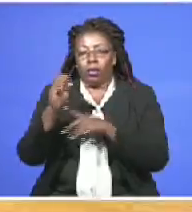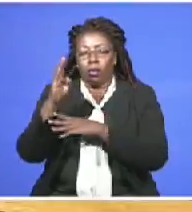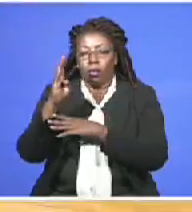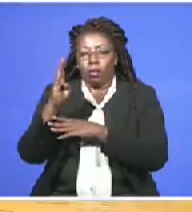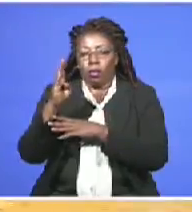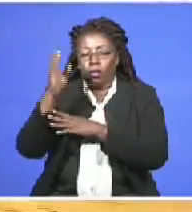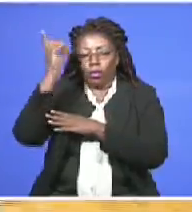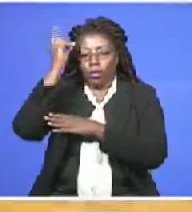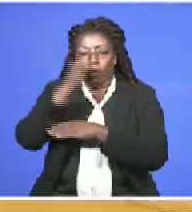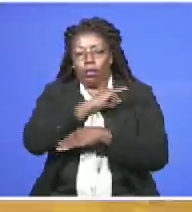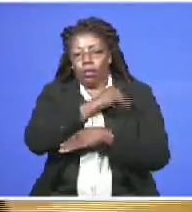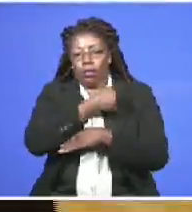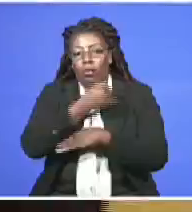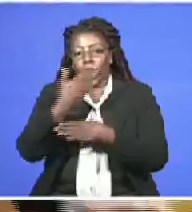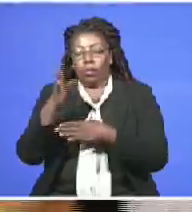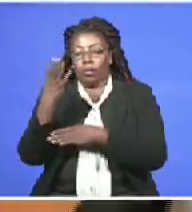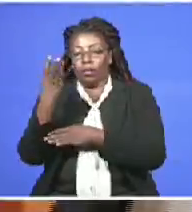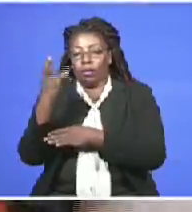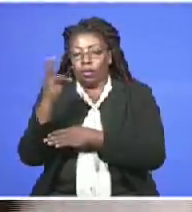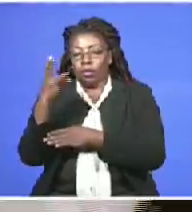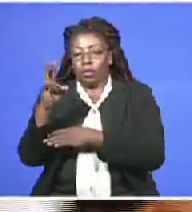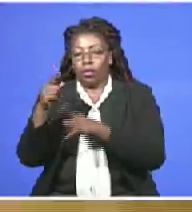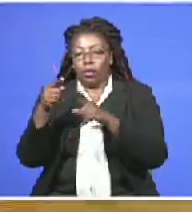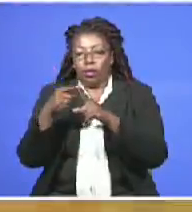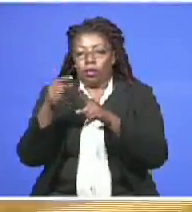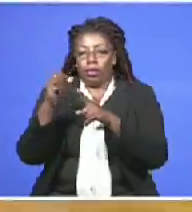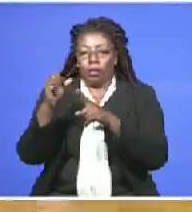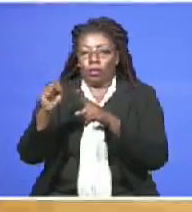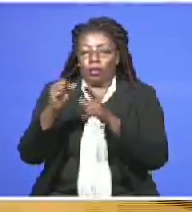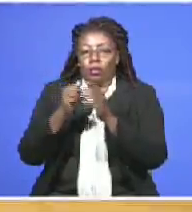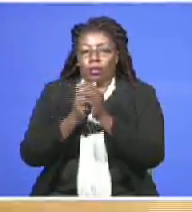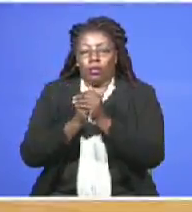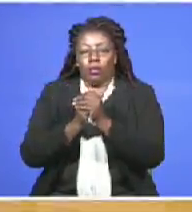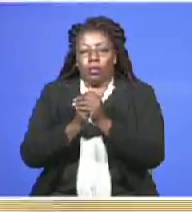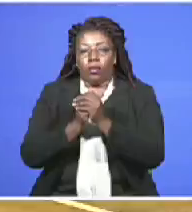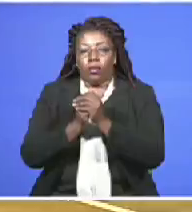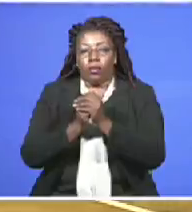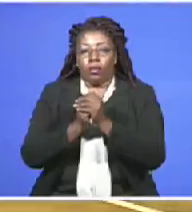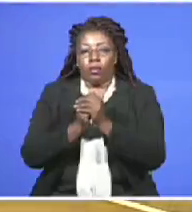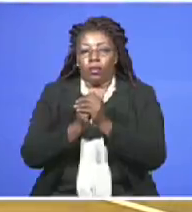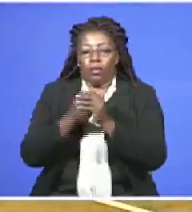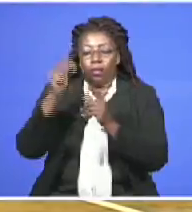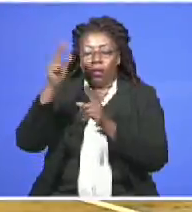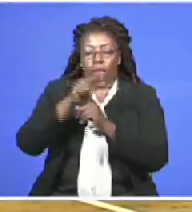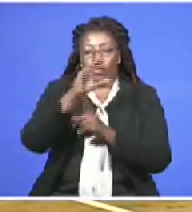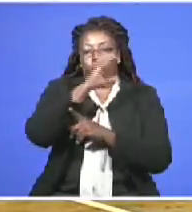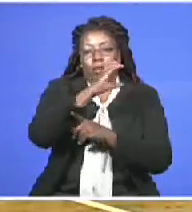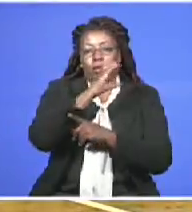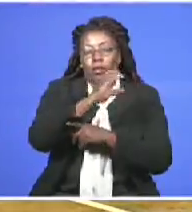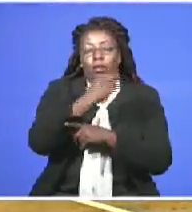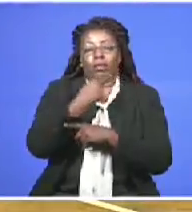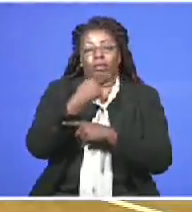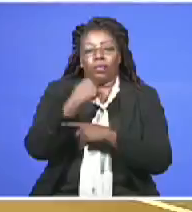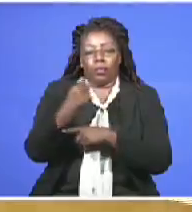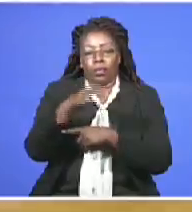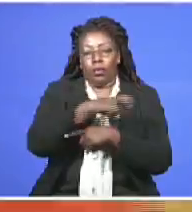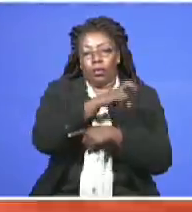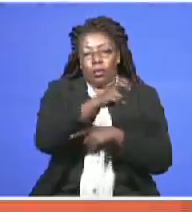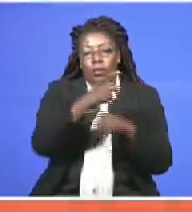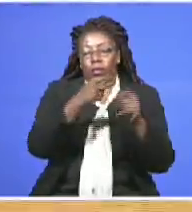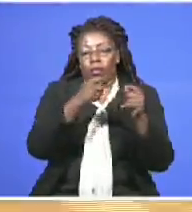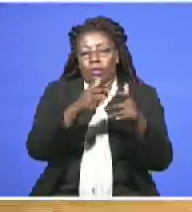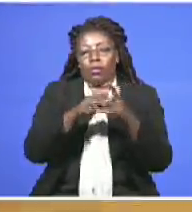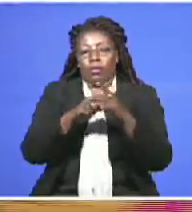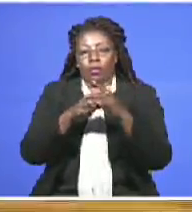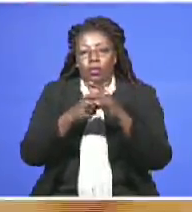and Darren Johnson finished up with 17 points apiece. Reigning champs, the CC Sweeting Cobras, off to a fast